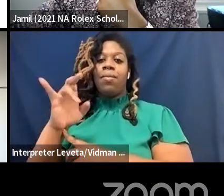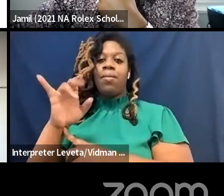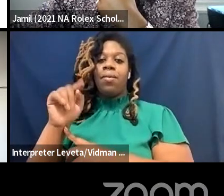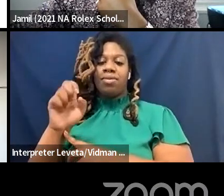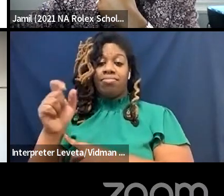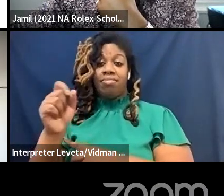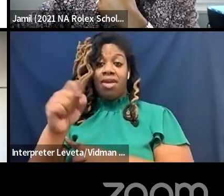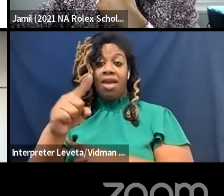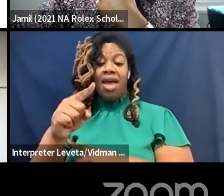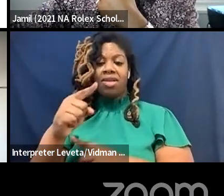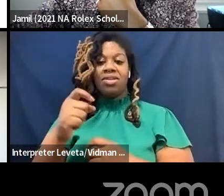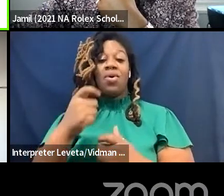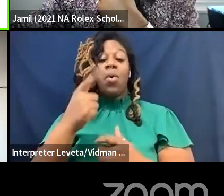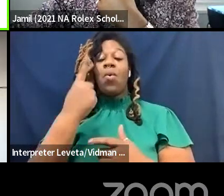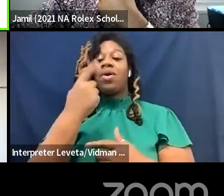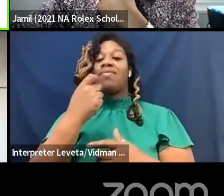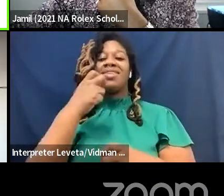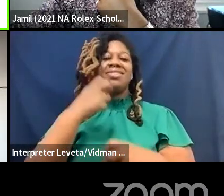your diving course?